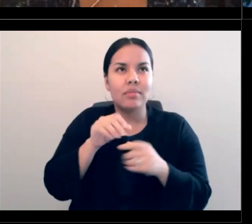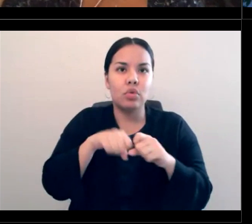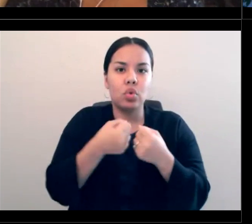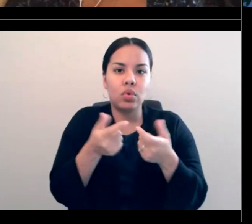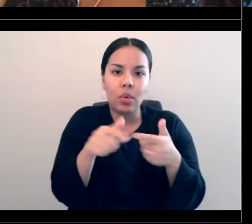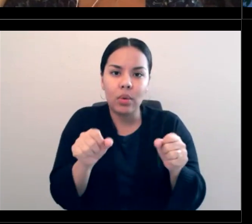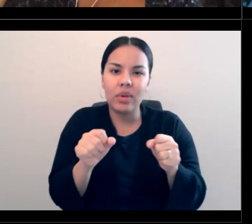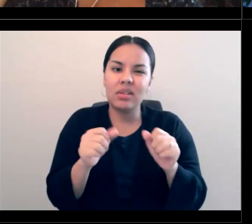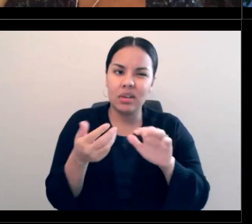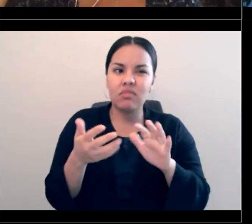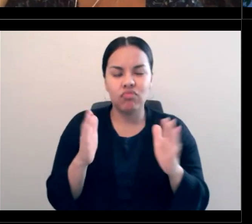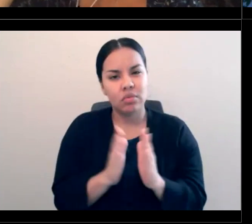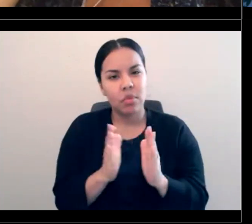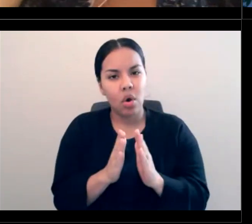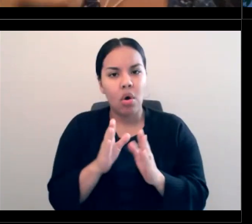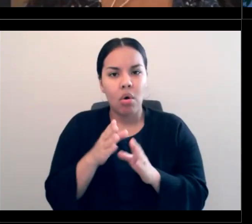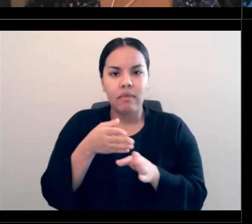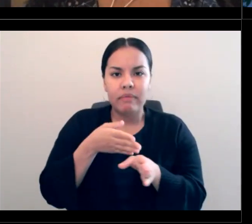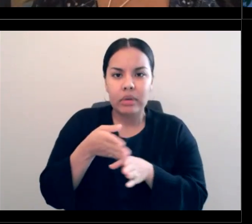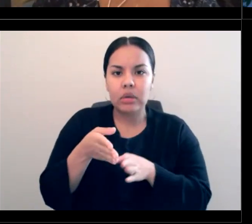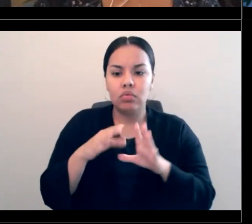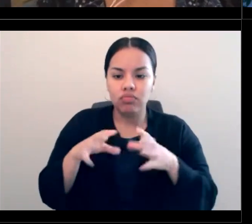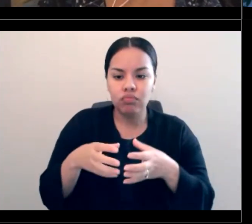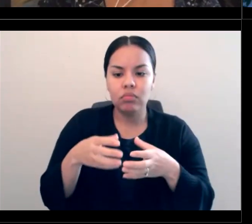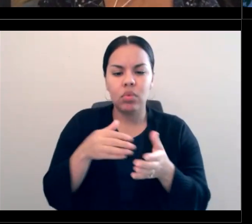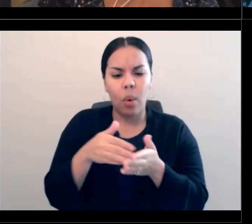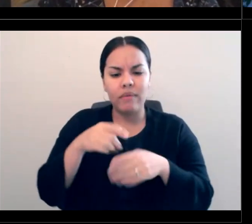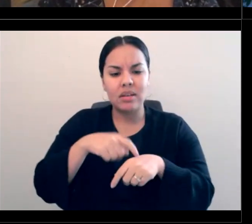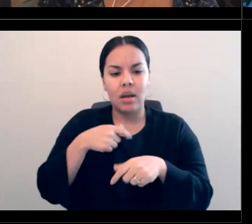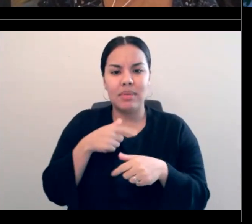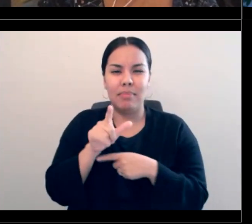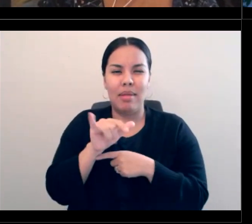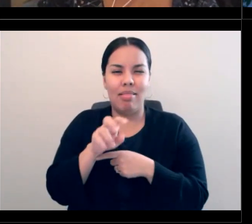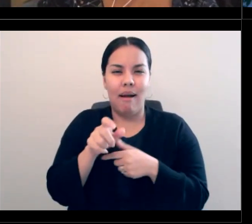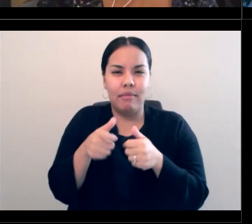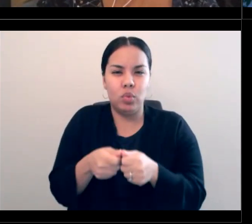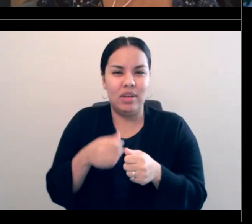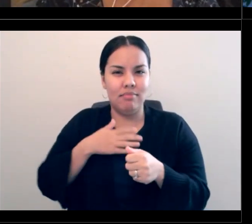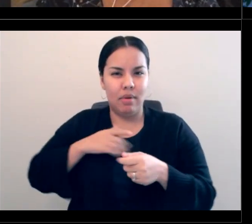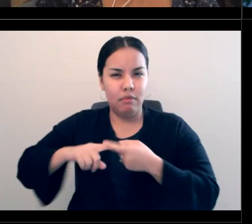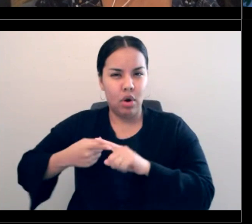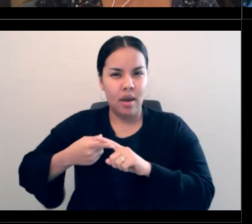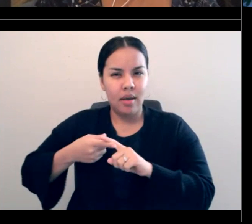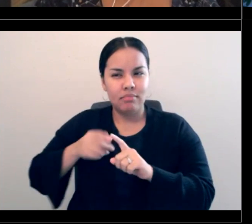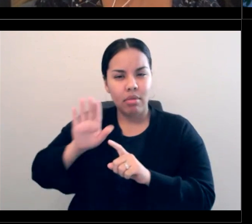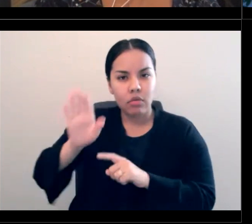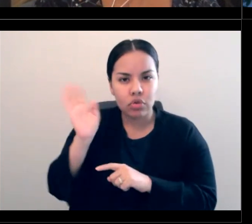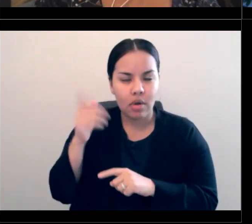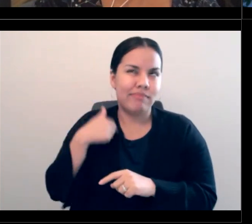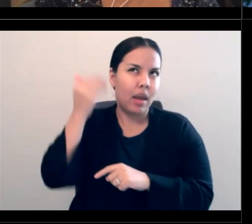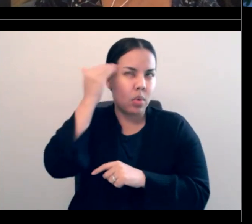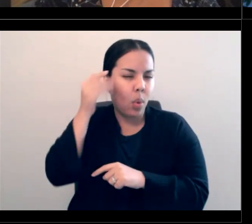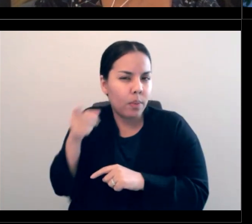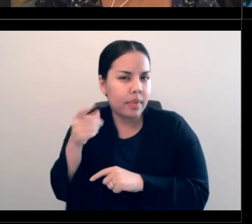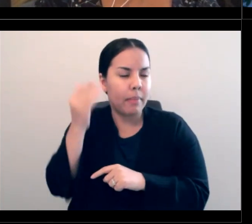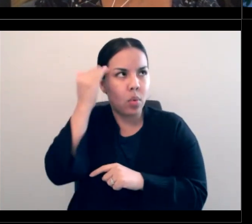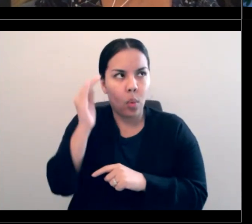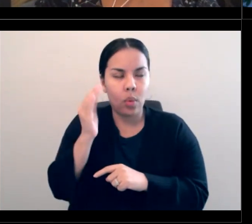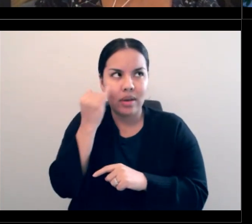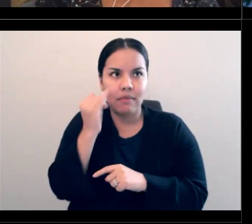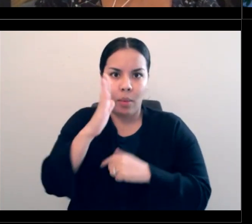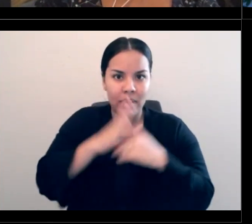So oftentimes I'm live tweeting my friends' talks and I know whether they would be comfortable with me sharing their picture or not. But if I'm not sure that they would be